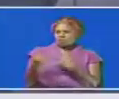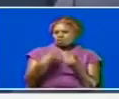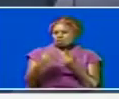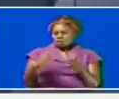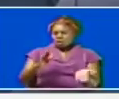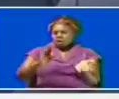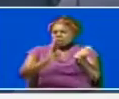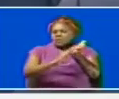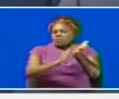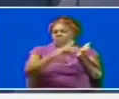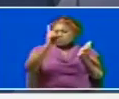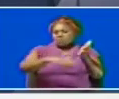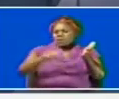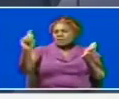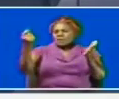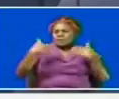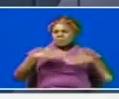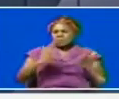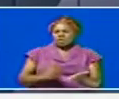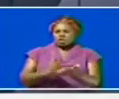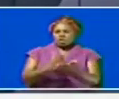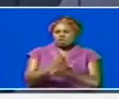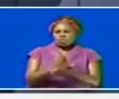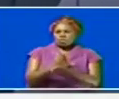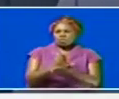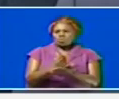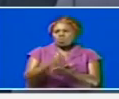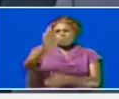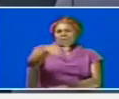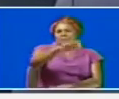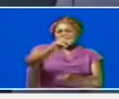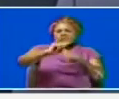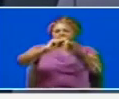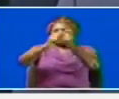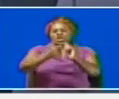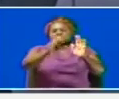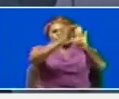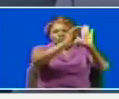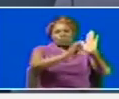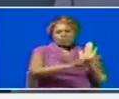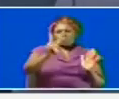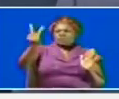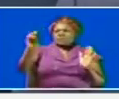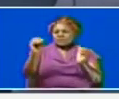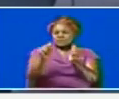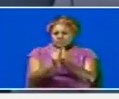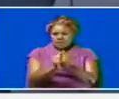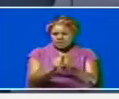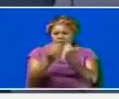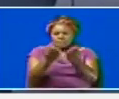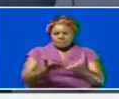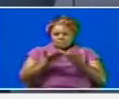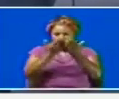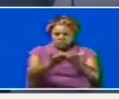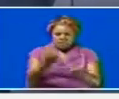We recommend that Kenyans, through Parliament, amend the Constitution of Kenya 2010 to provide for